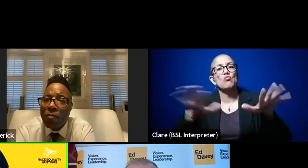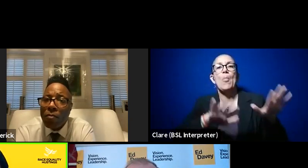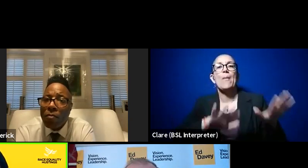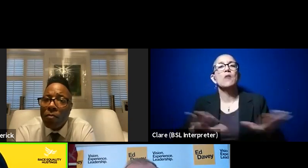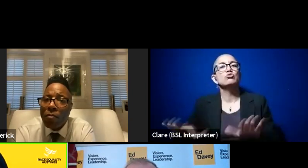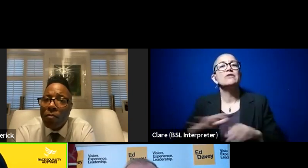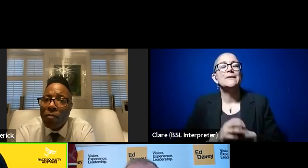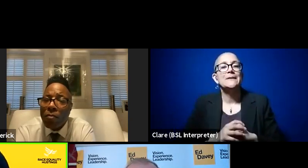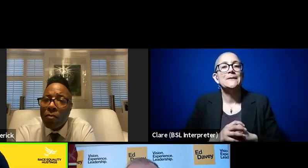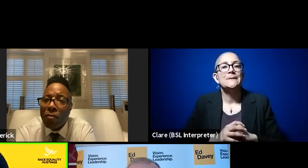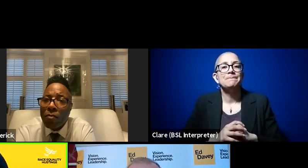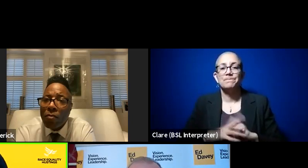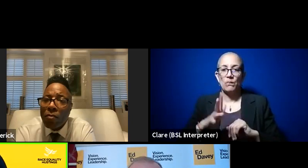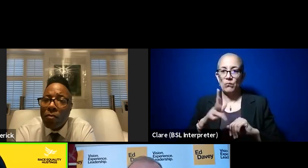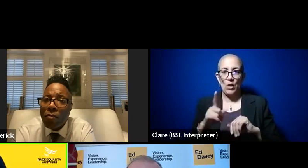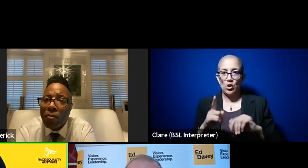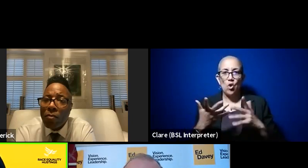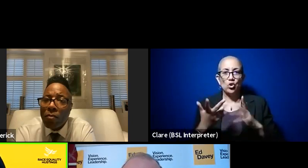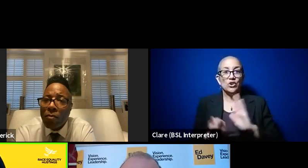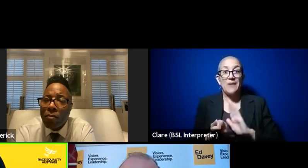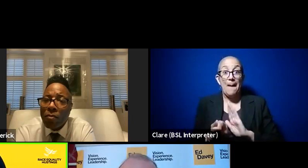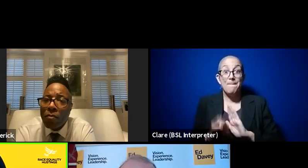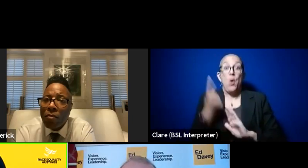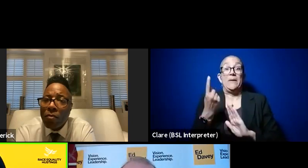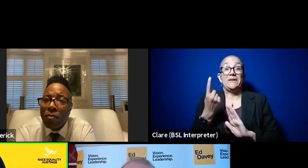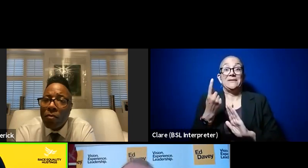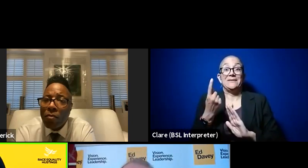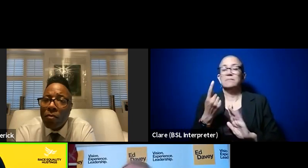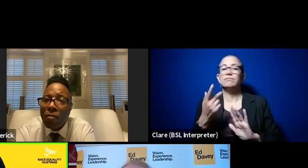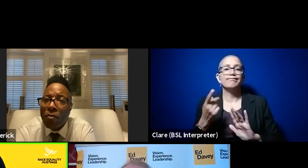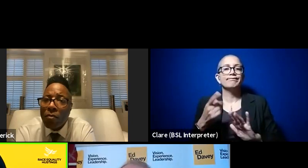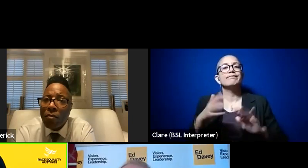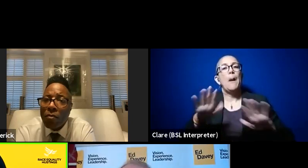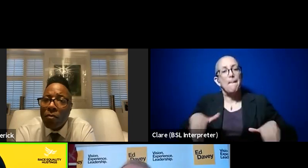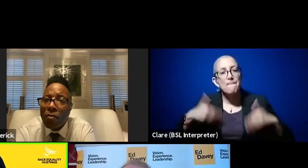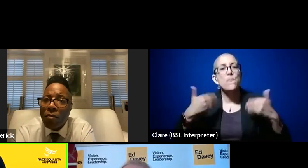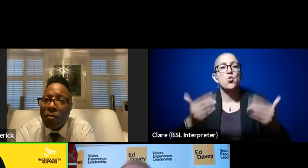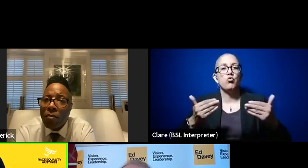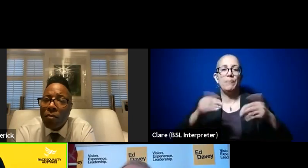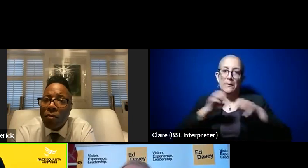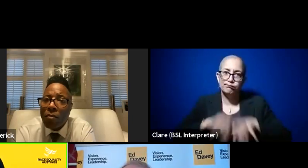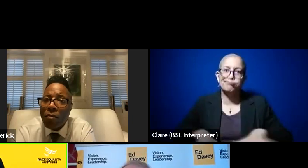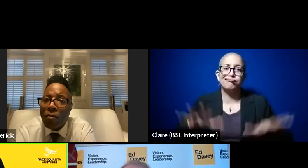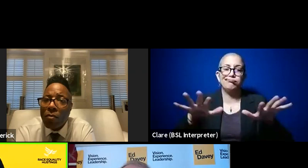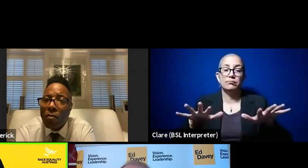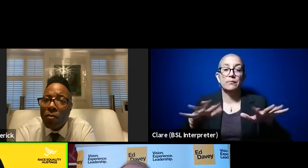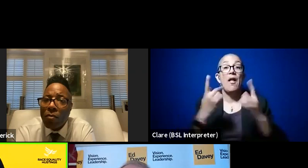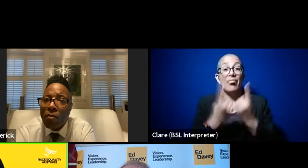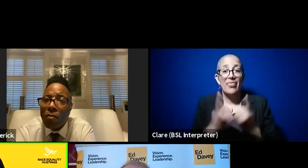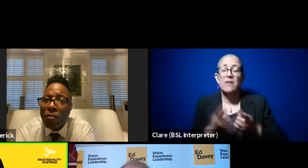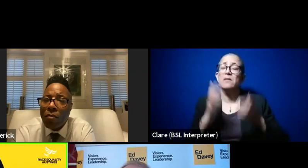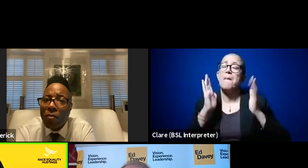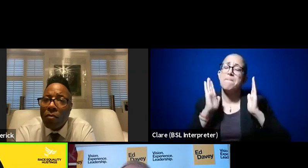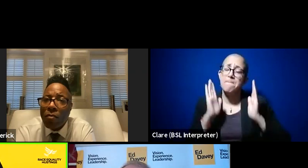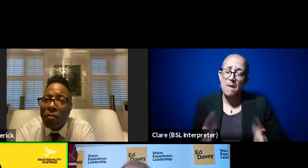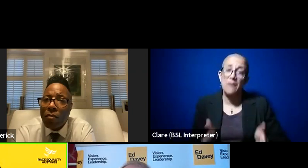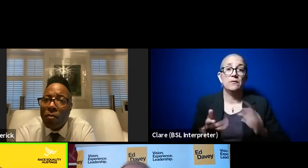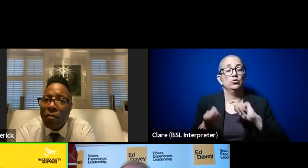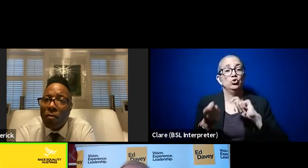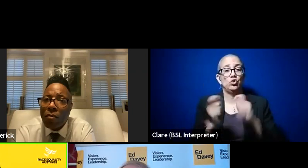moment, as some might have said more recently. Things must change. Now,